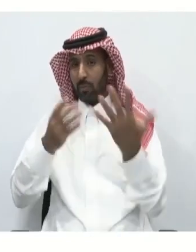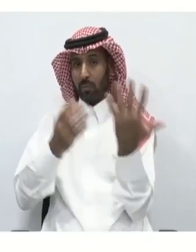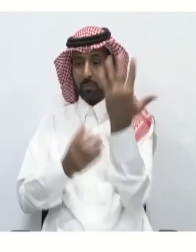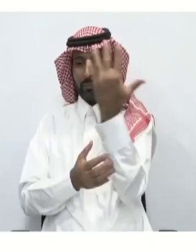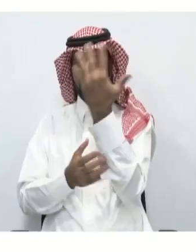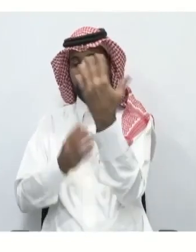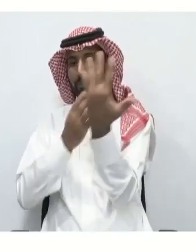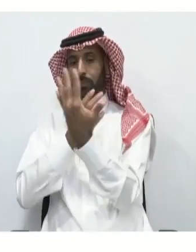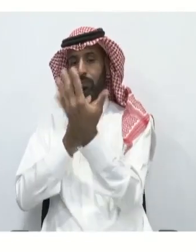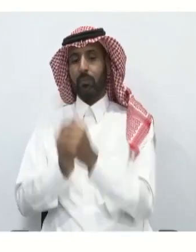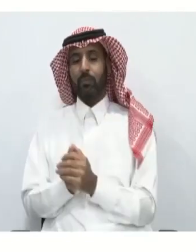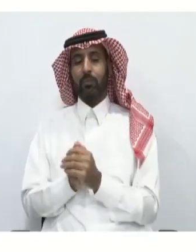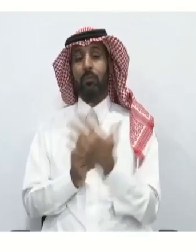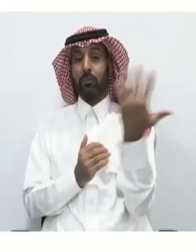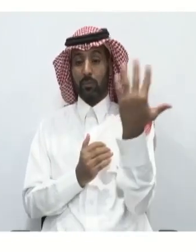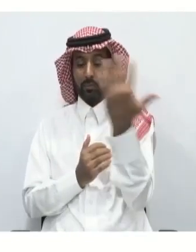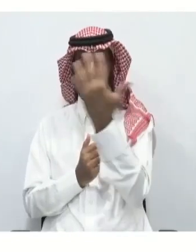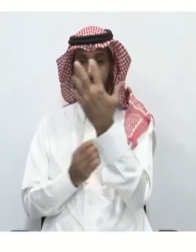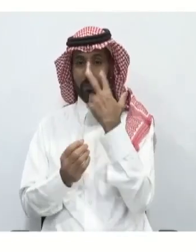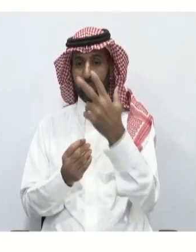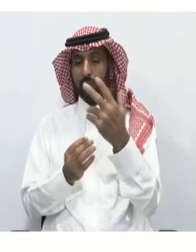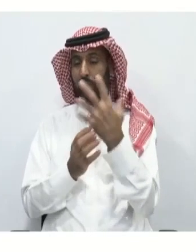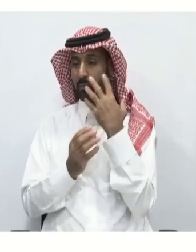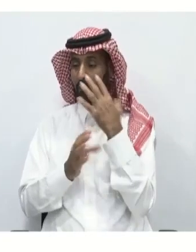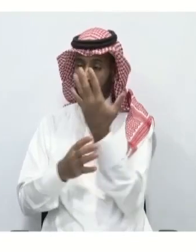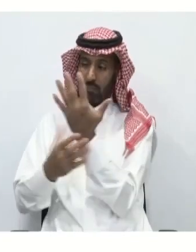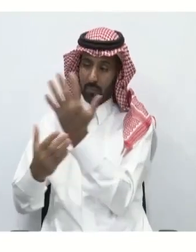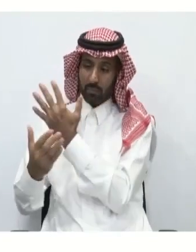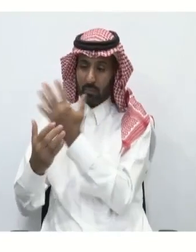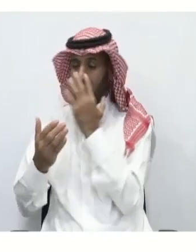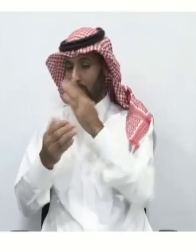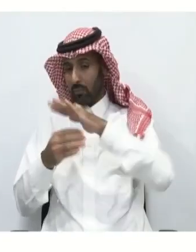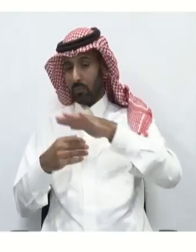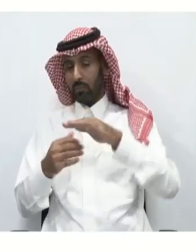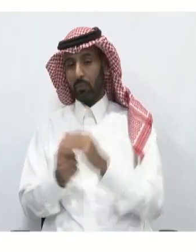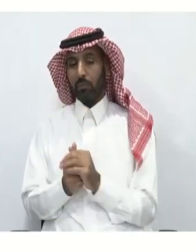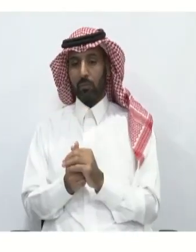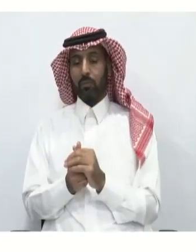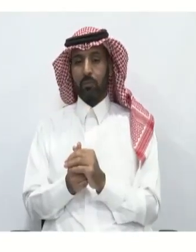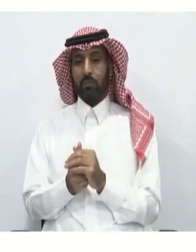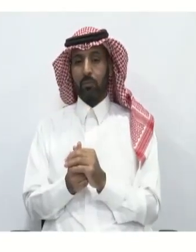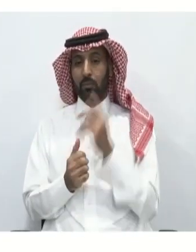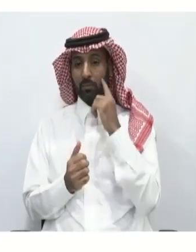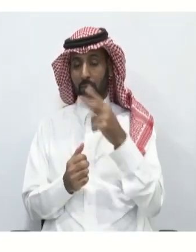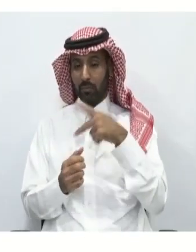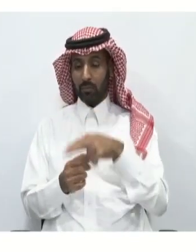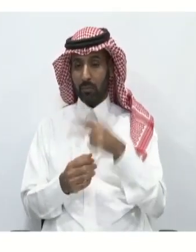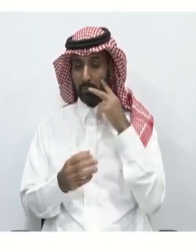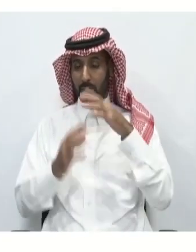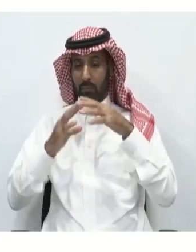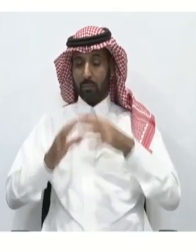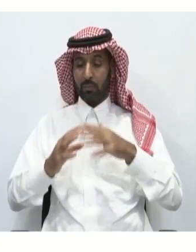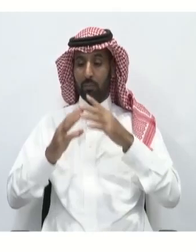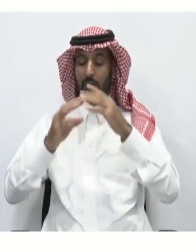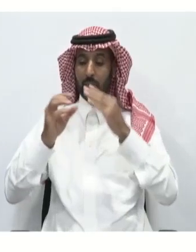trees. However, the trees provide a lot of privacy, so they have benefits too. The wooden walkways that connect the tents